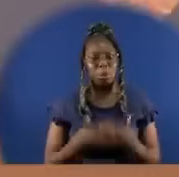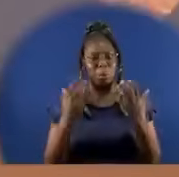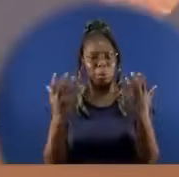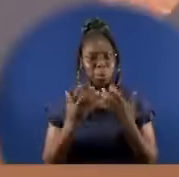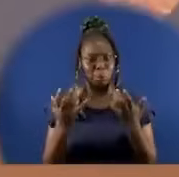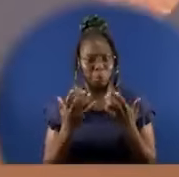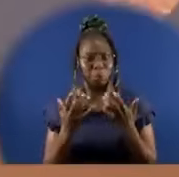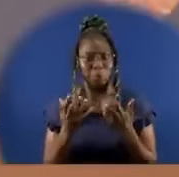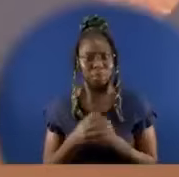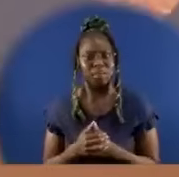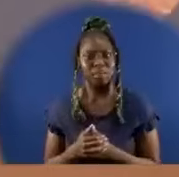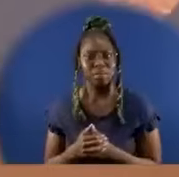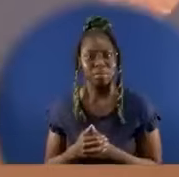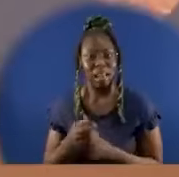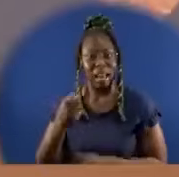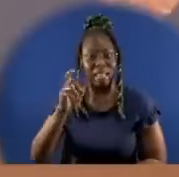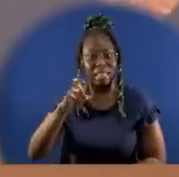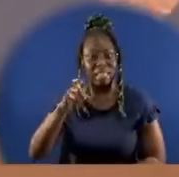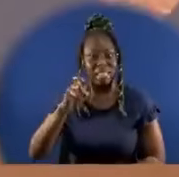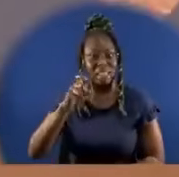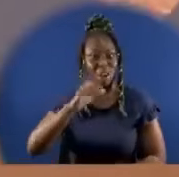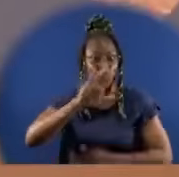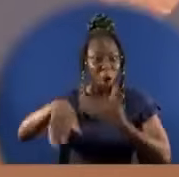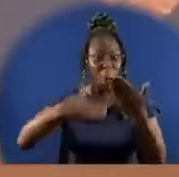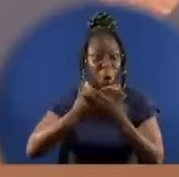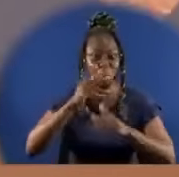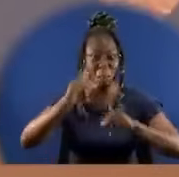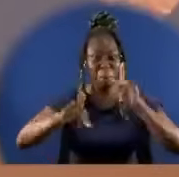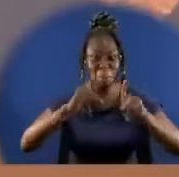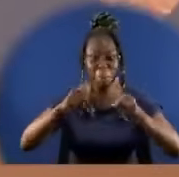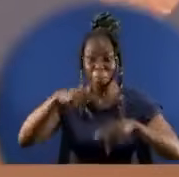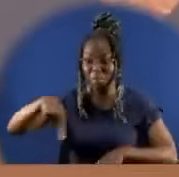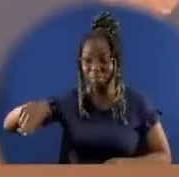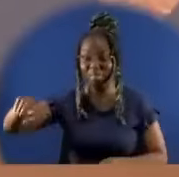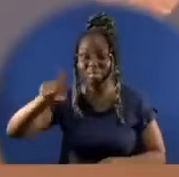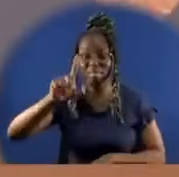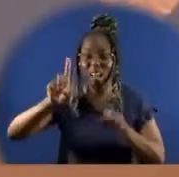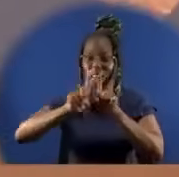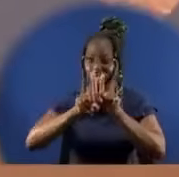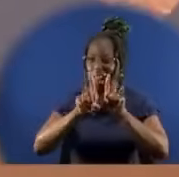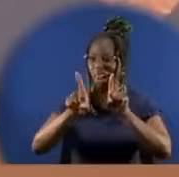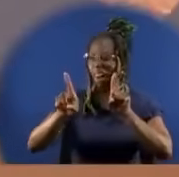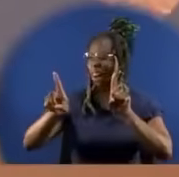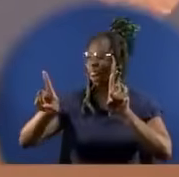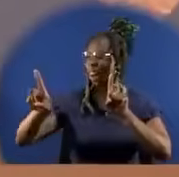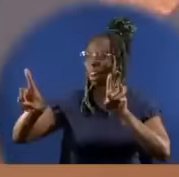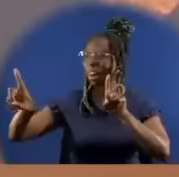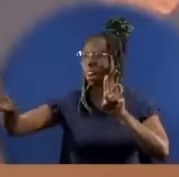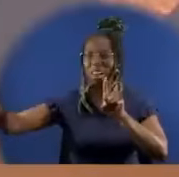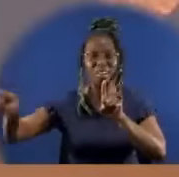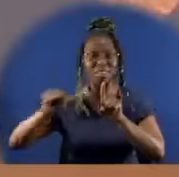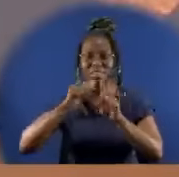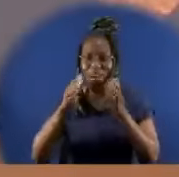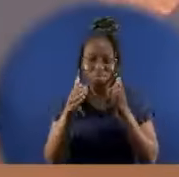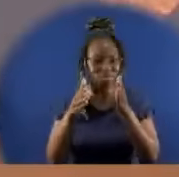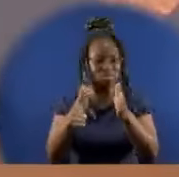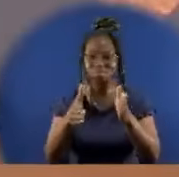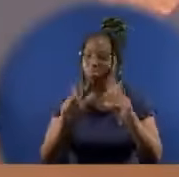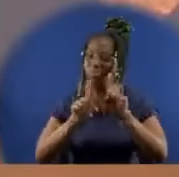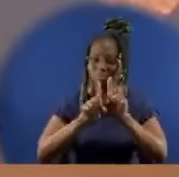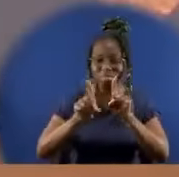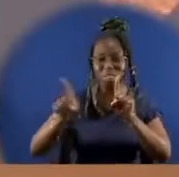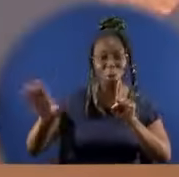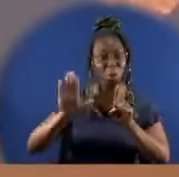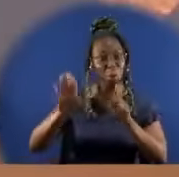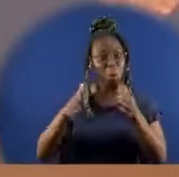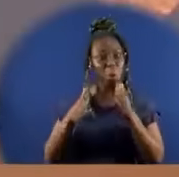I need to find the people who took your wrong path at some season of your life. You did your own thing your own way, and